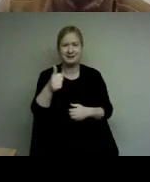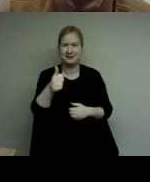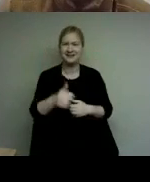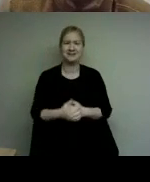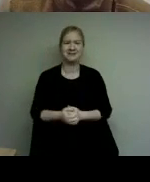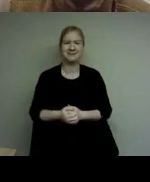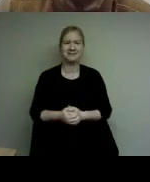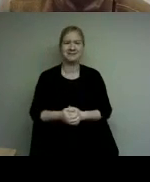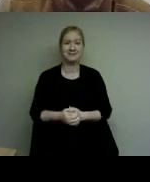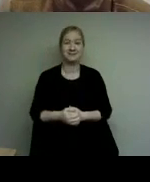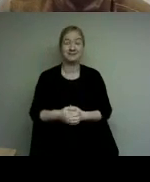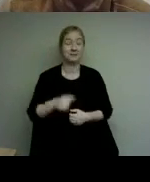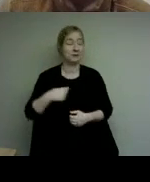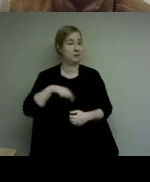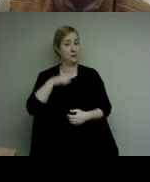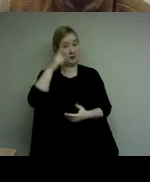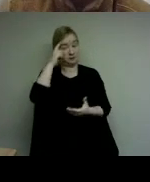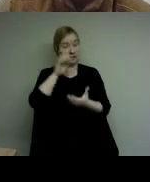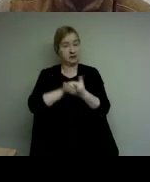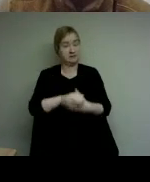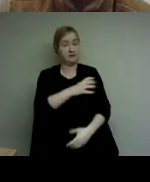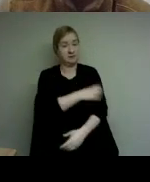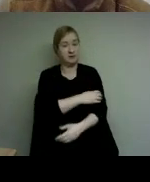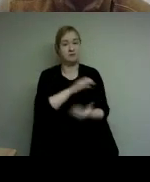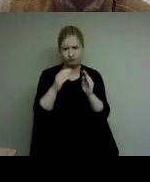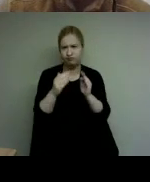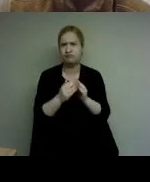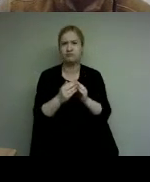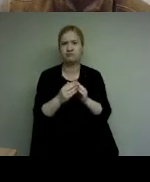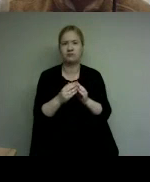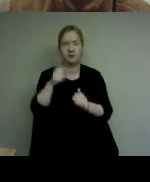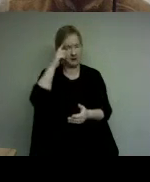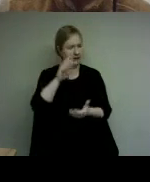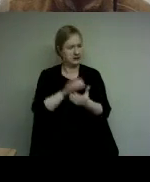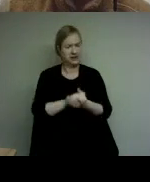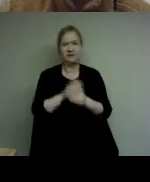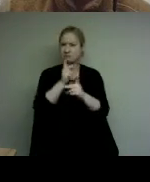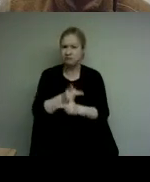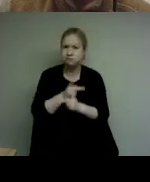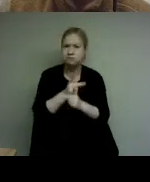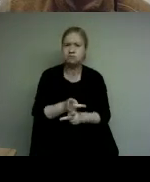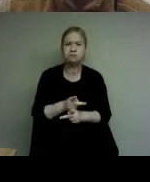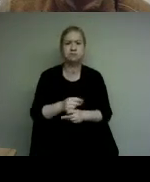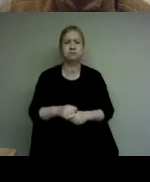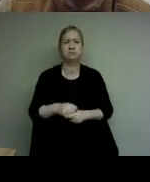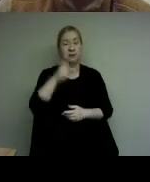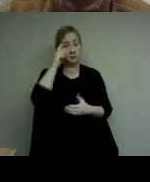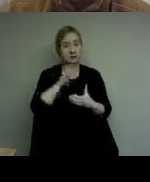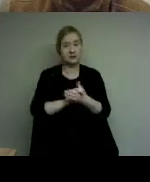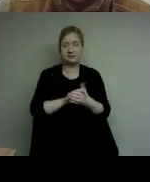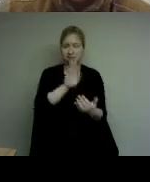We believe in the power of community. We believe in giving a damn. We believe in face-to-face